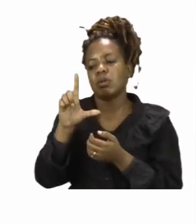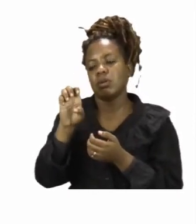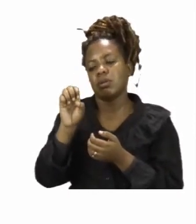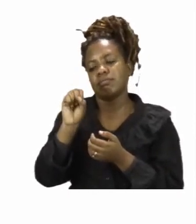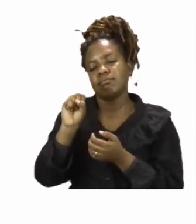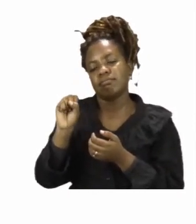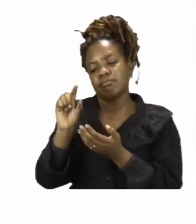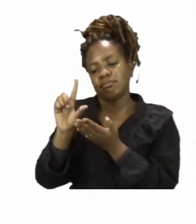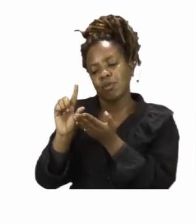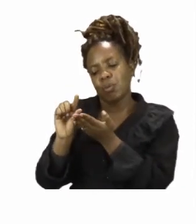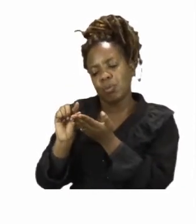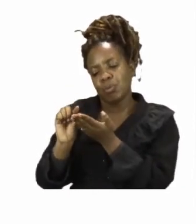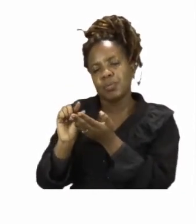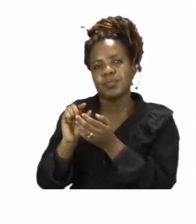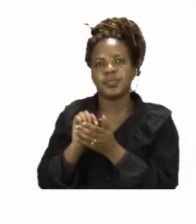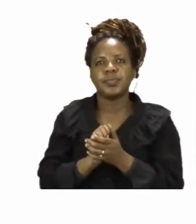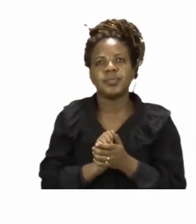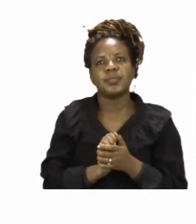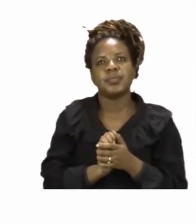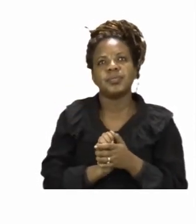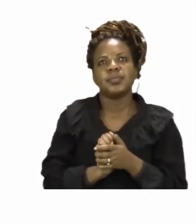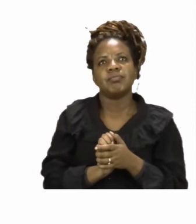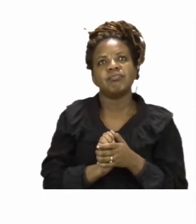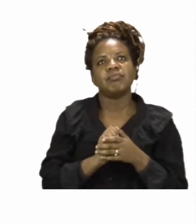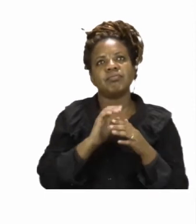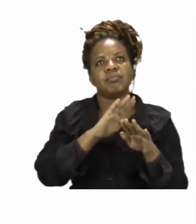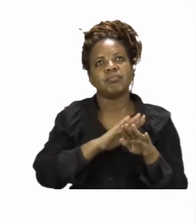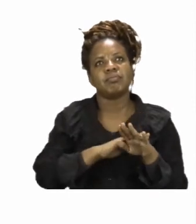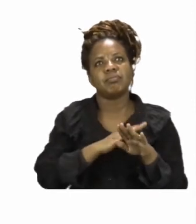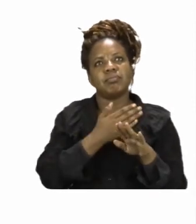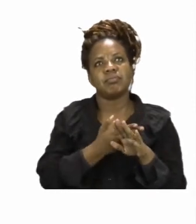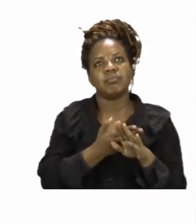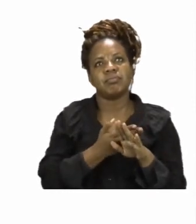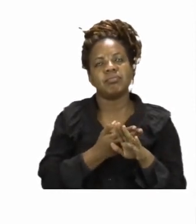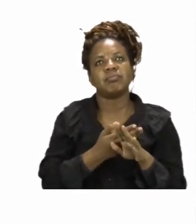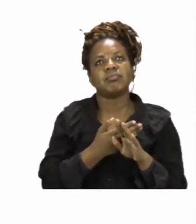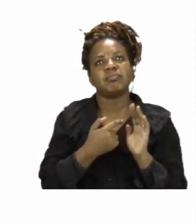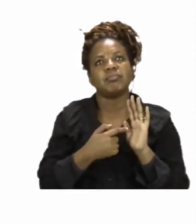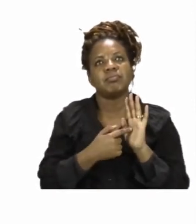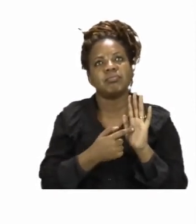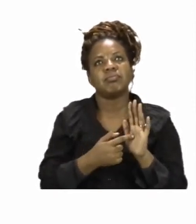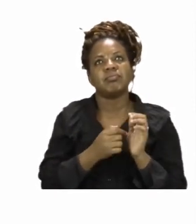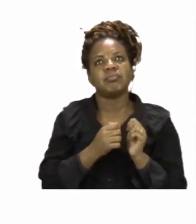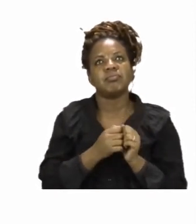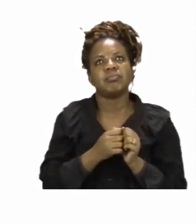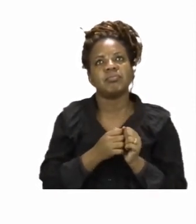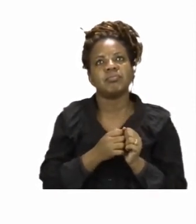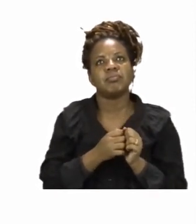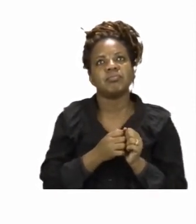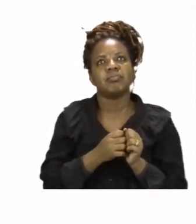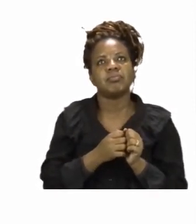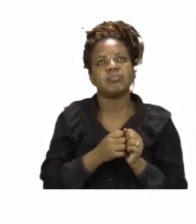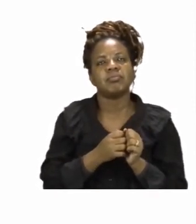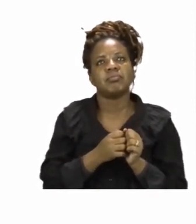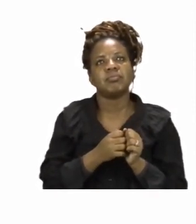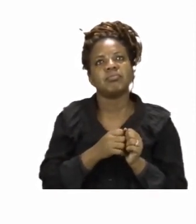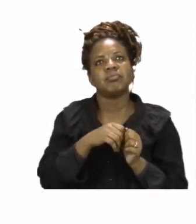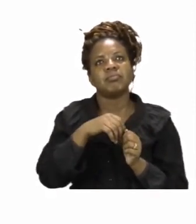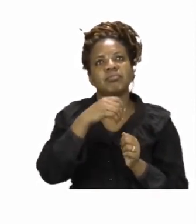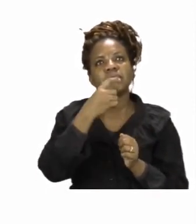is. Now they have given you an example to say 1 liter is about as much